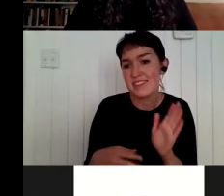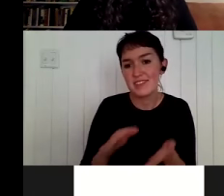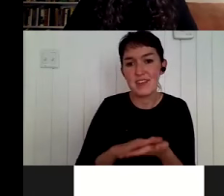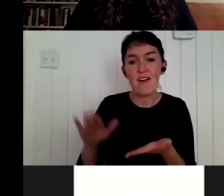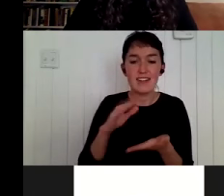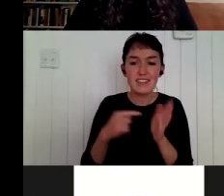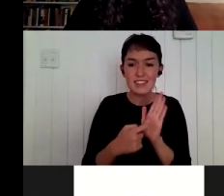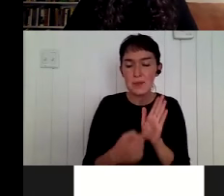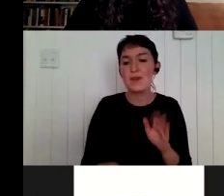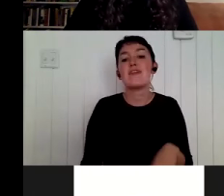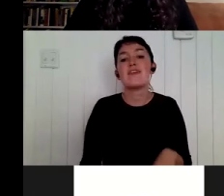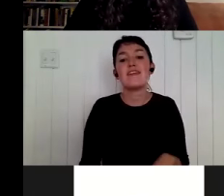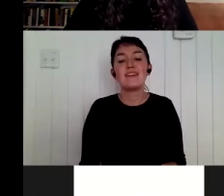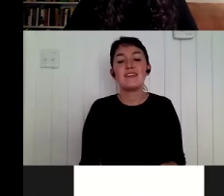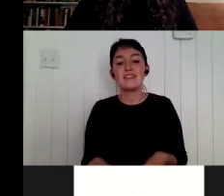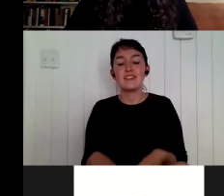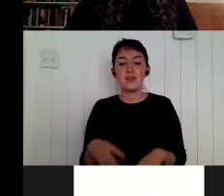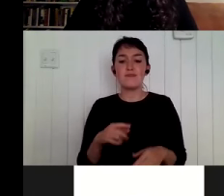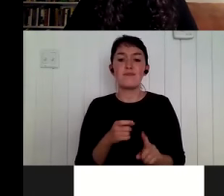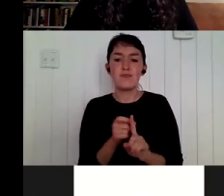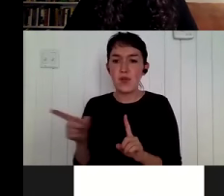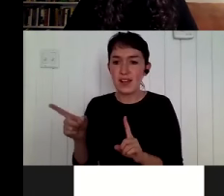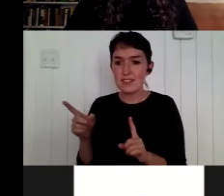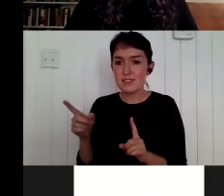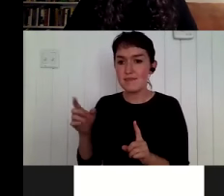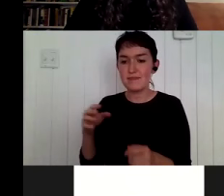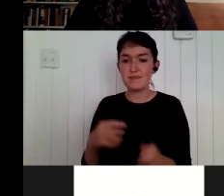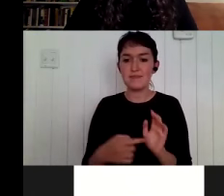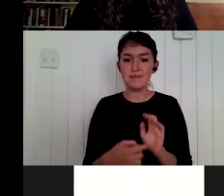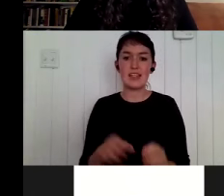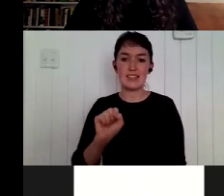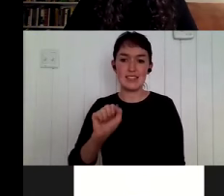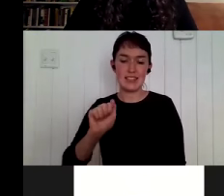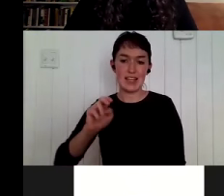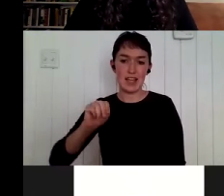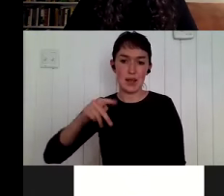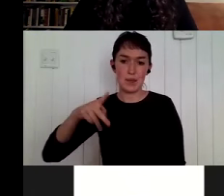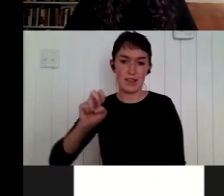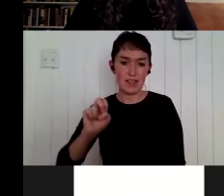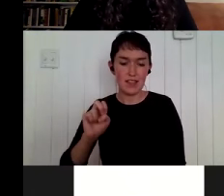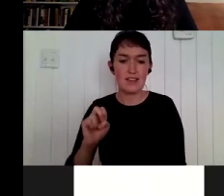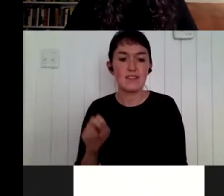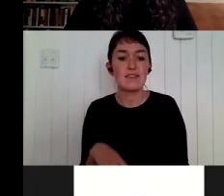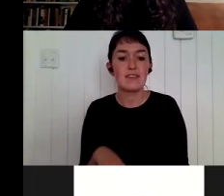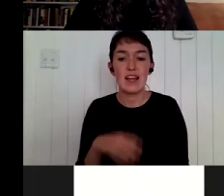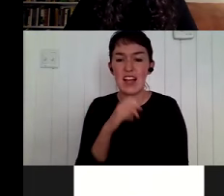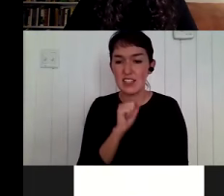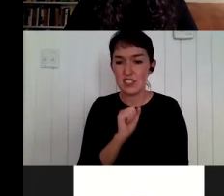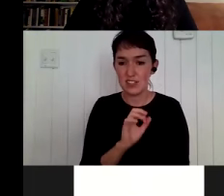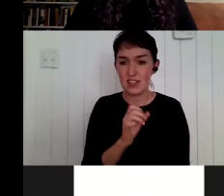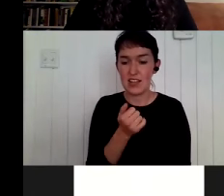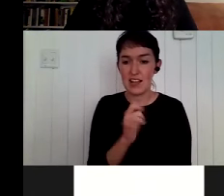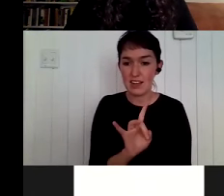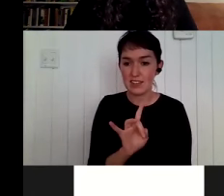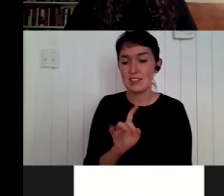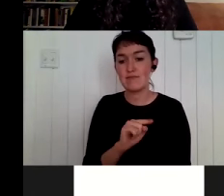if you sort of take this random sample of 18 to 25-year-olds, often sleep disturbances will predict psychotic-like experiences in this